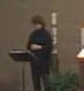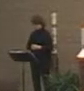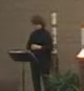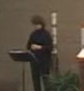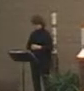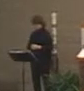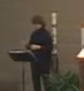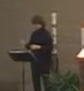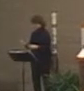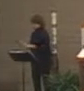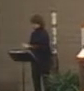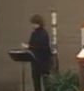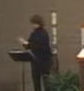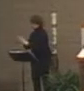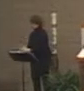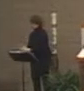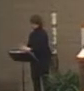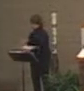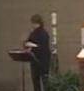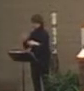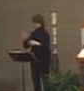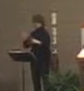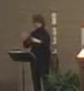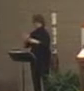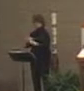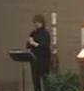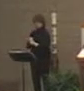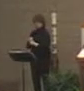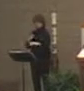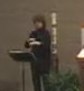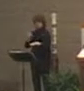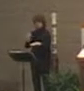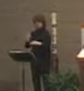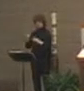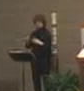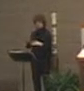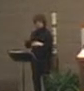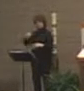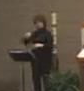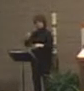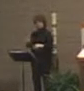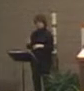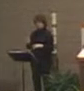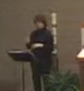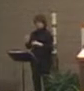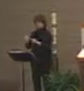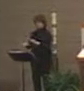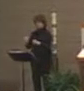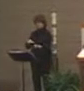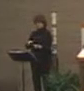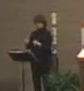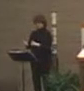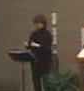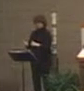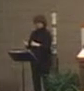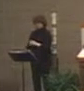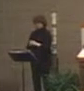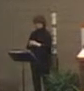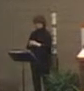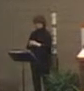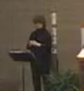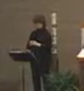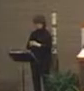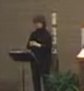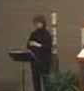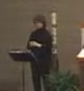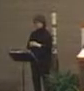These 2 apostles get their initial call from God through John the Baptist. They leave everything behind and follow